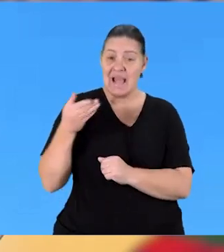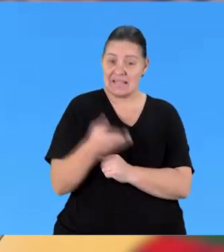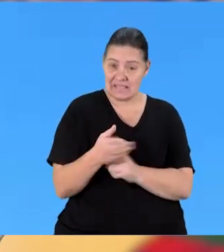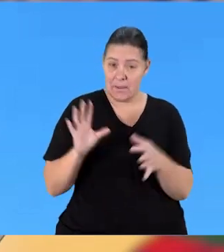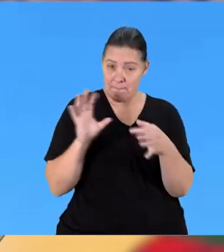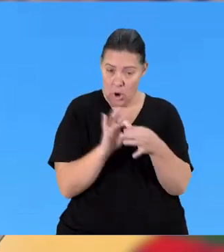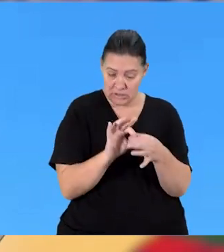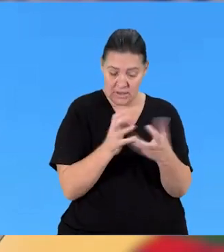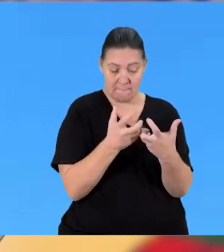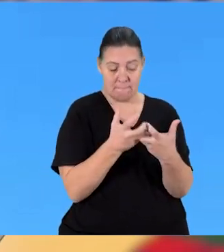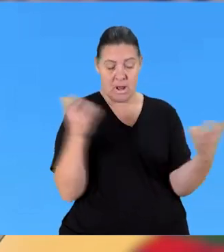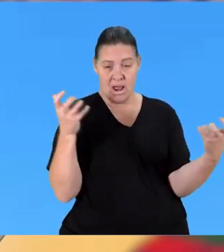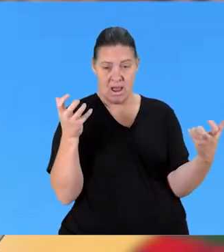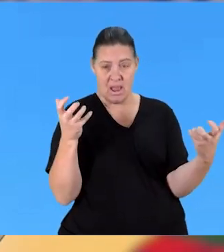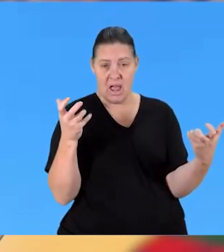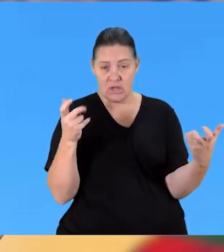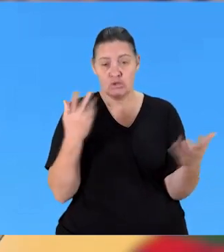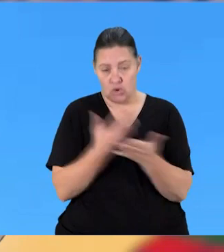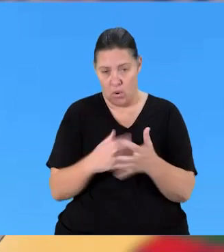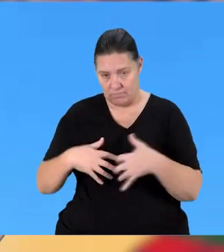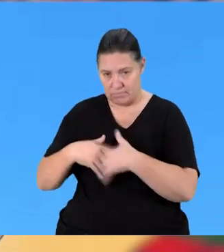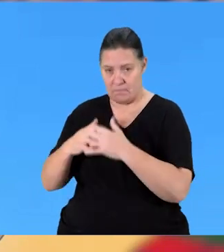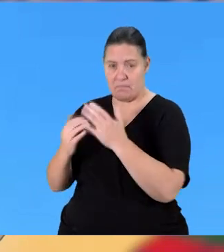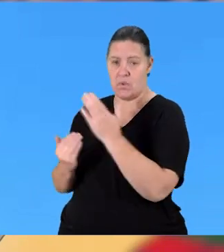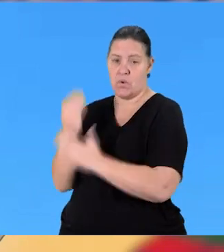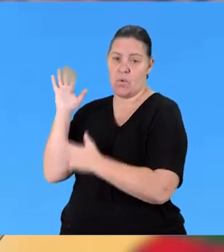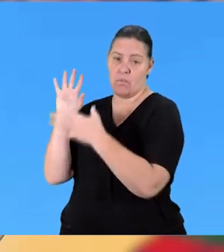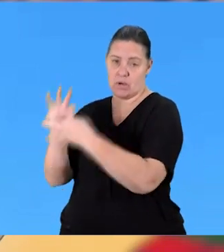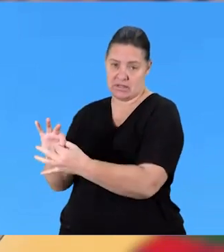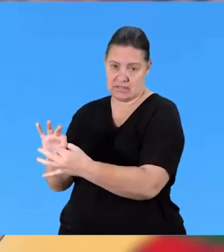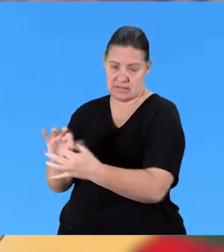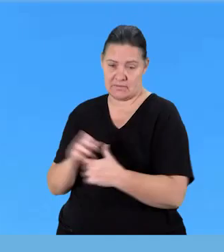the existing bonds needs to be broken and new bonds must form.